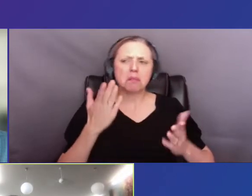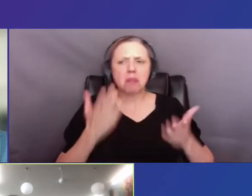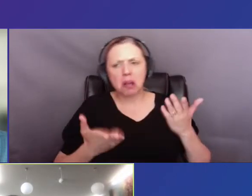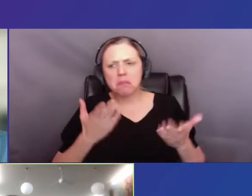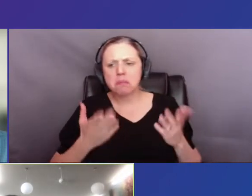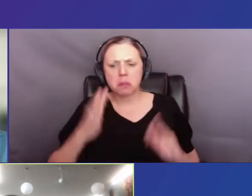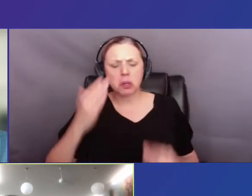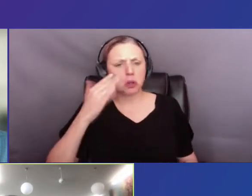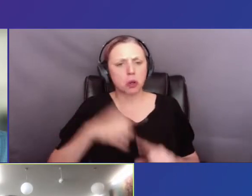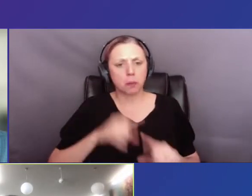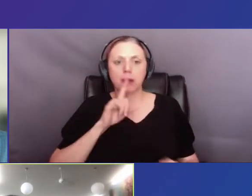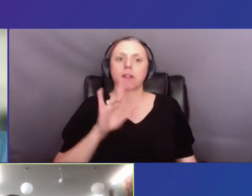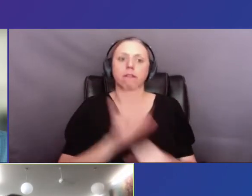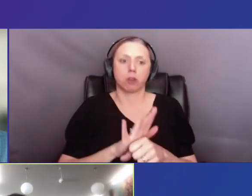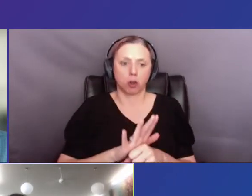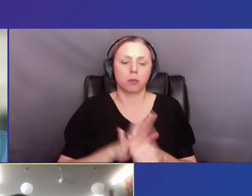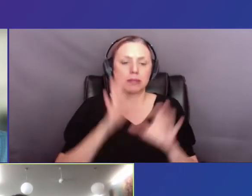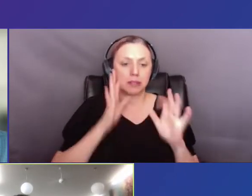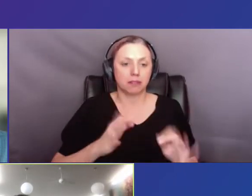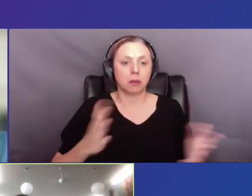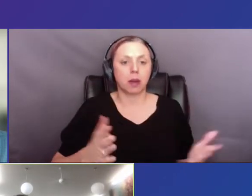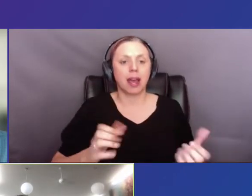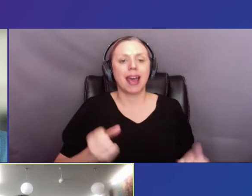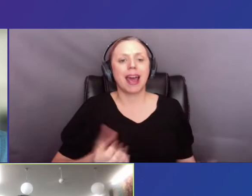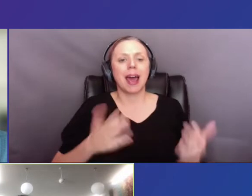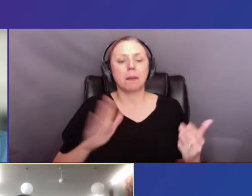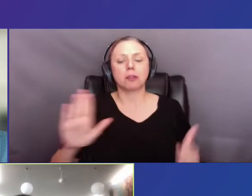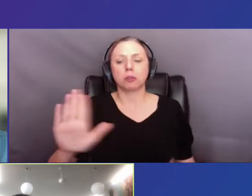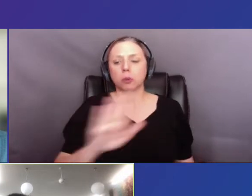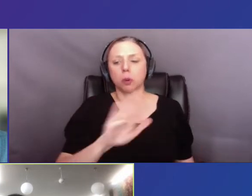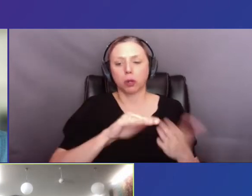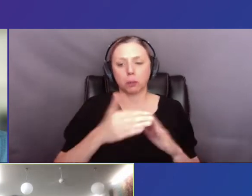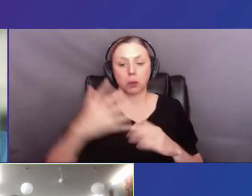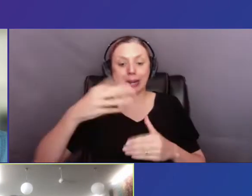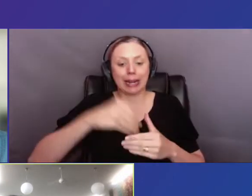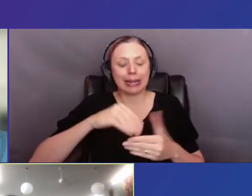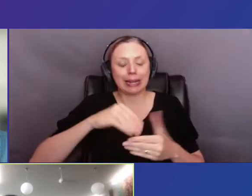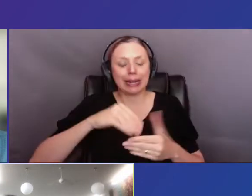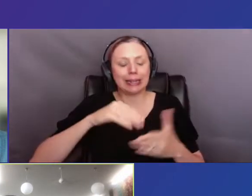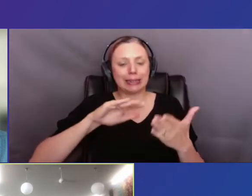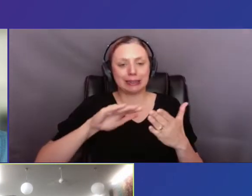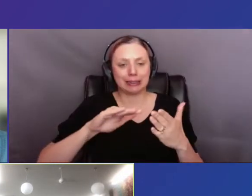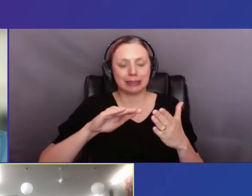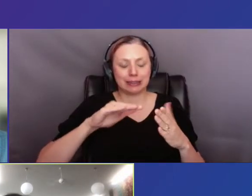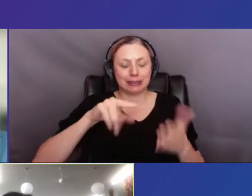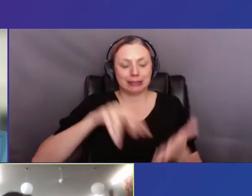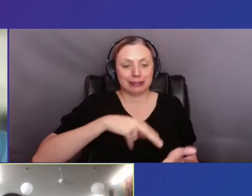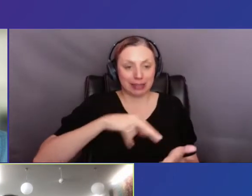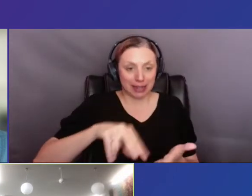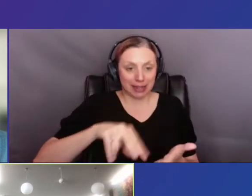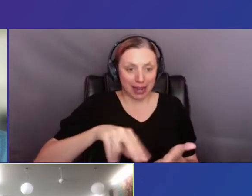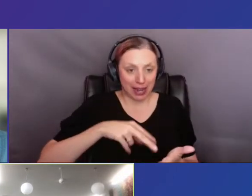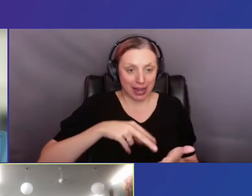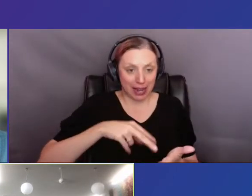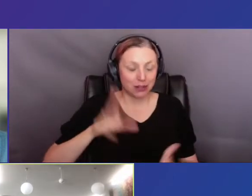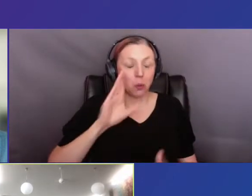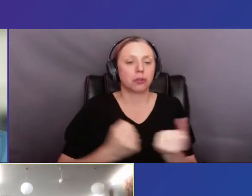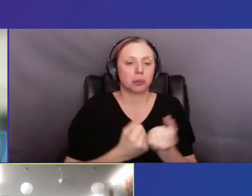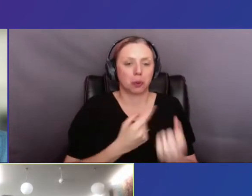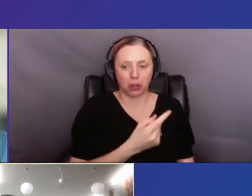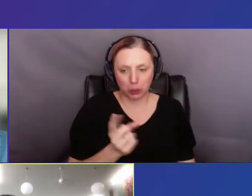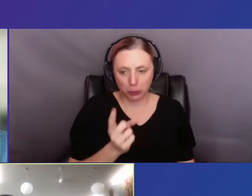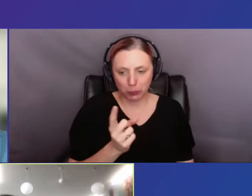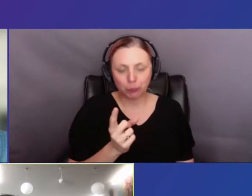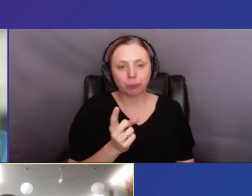how much your village, your community in dance are going to actually support you